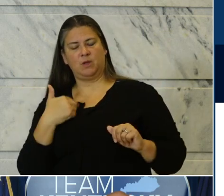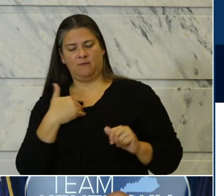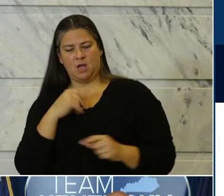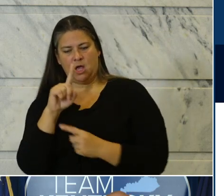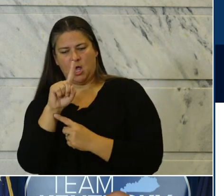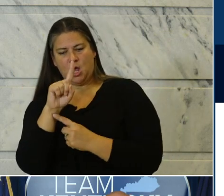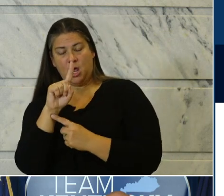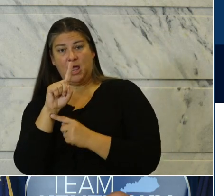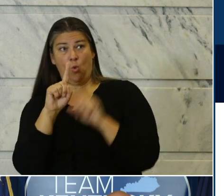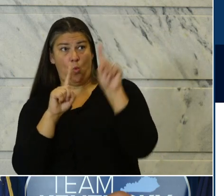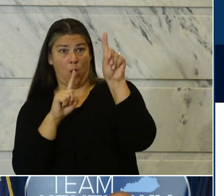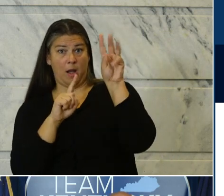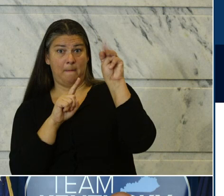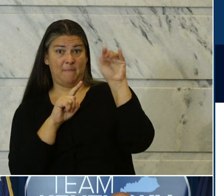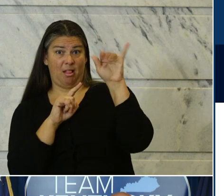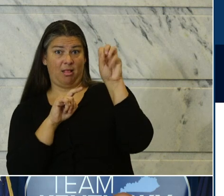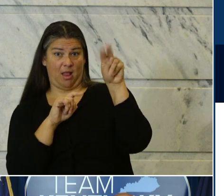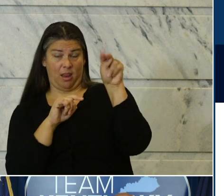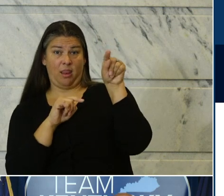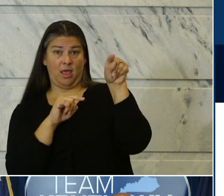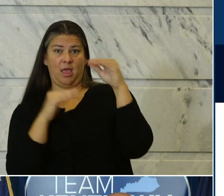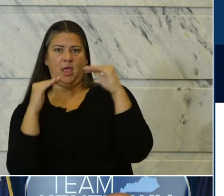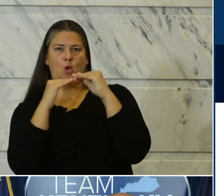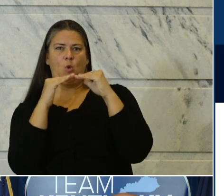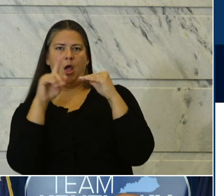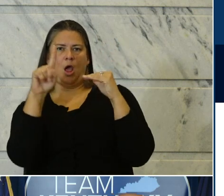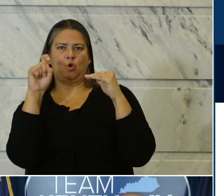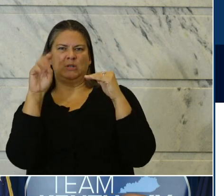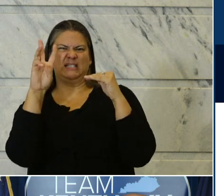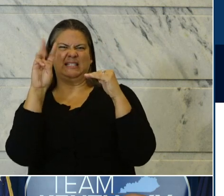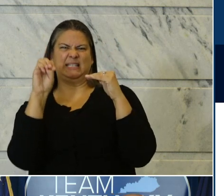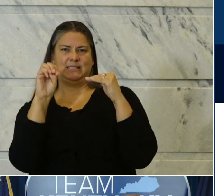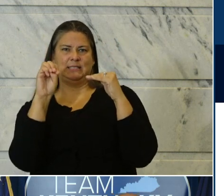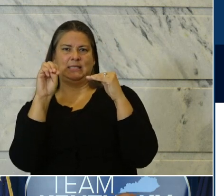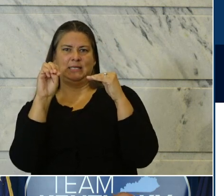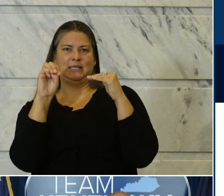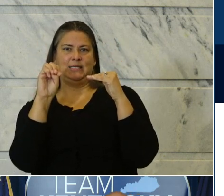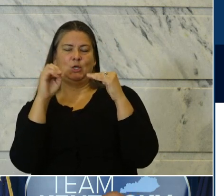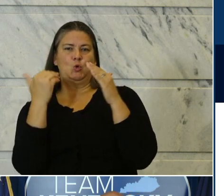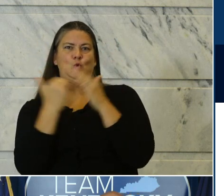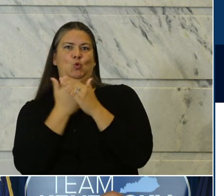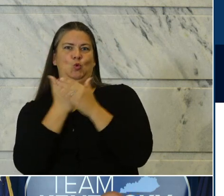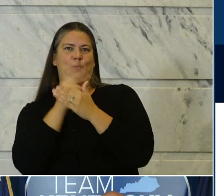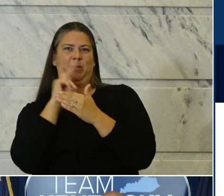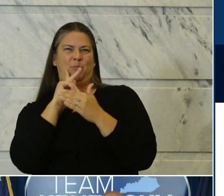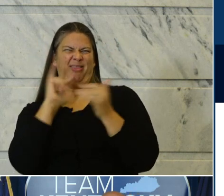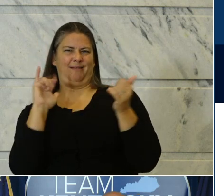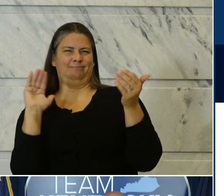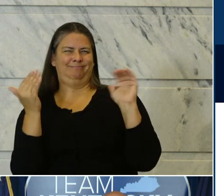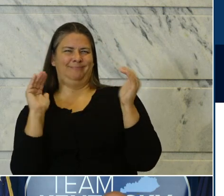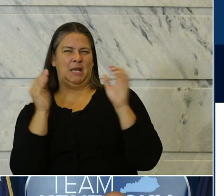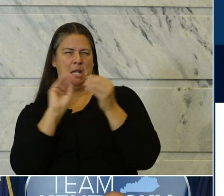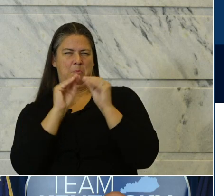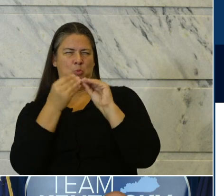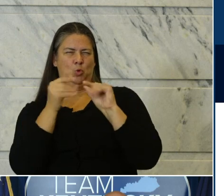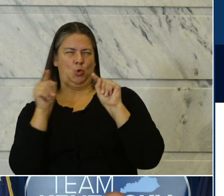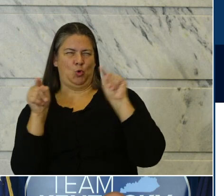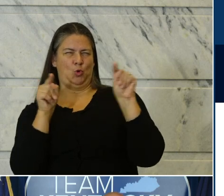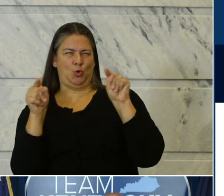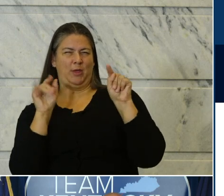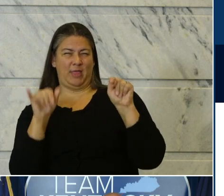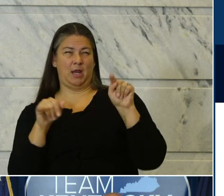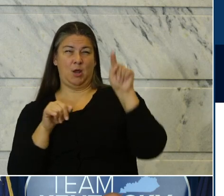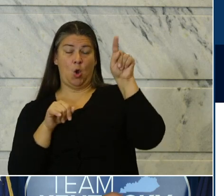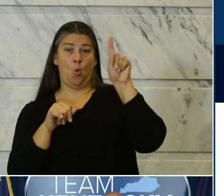per million people per day. You have to take my word on this. This is really hot. That's running very hot. Remember, this